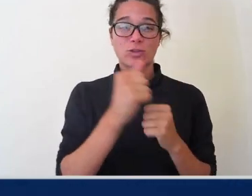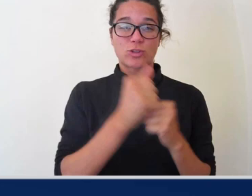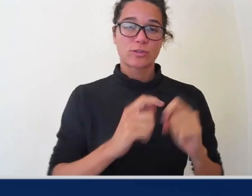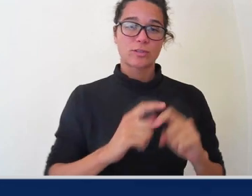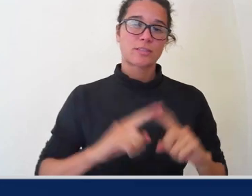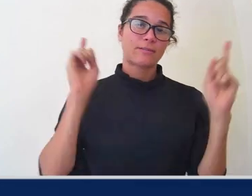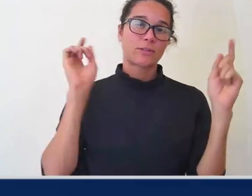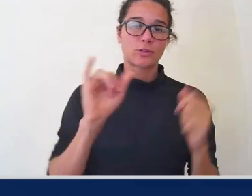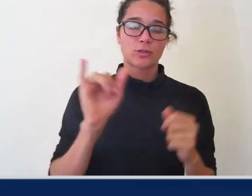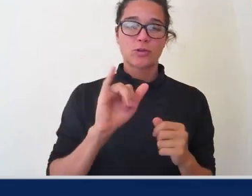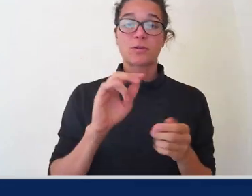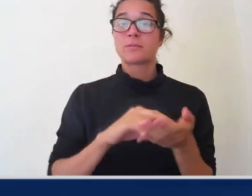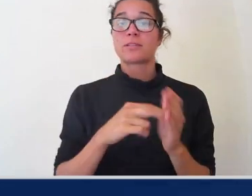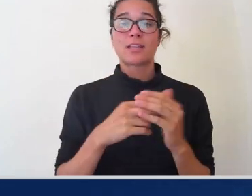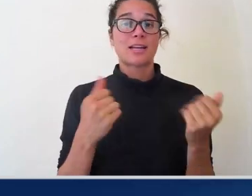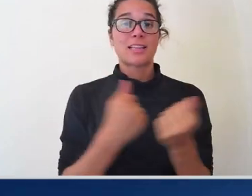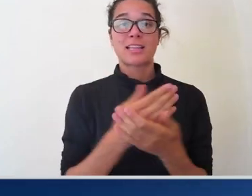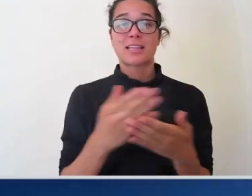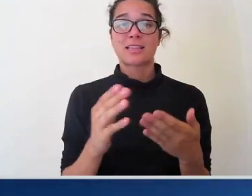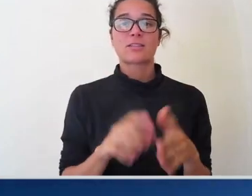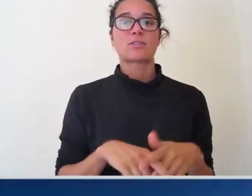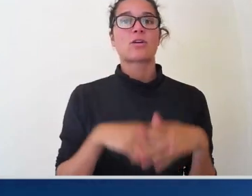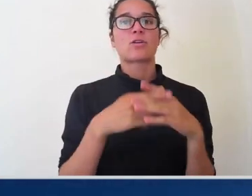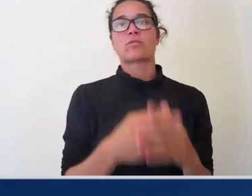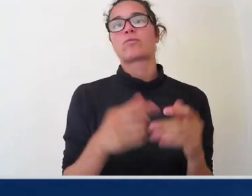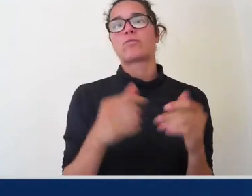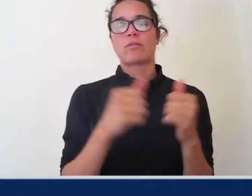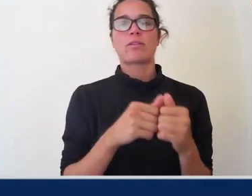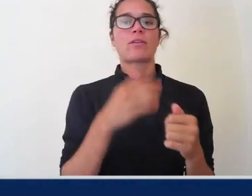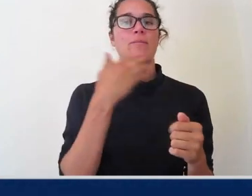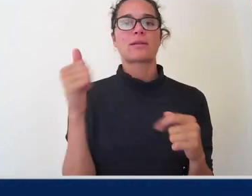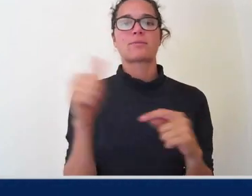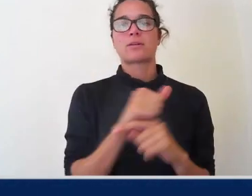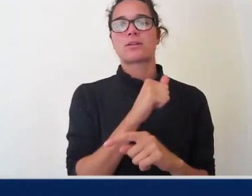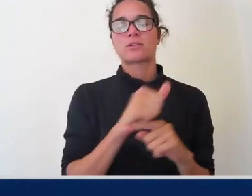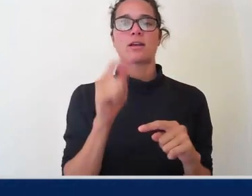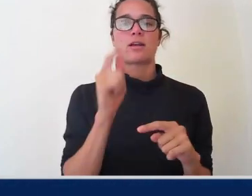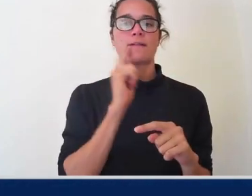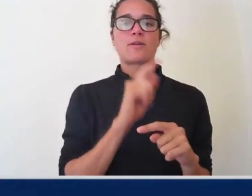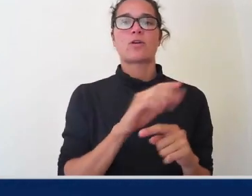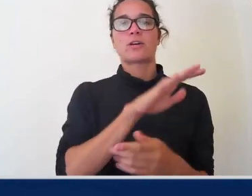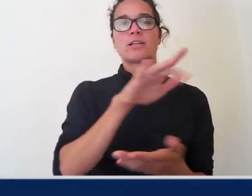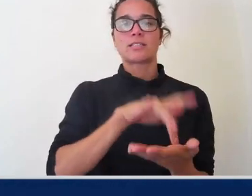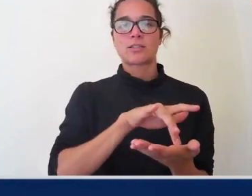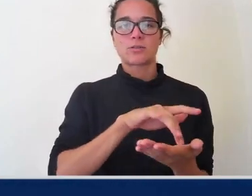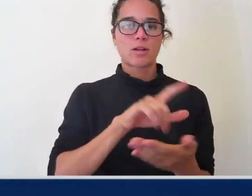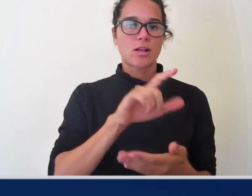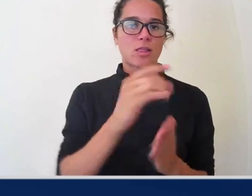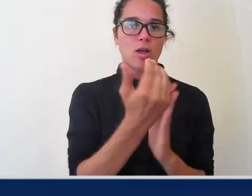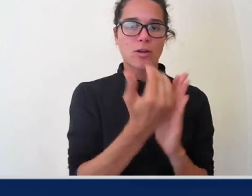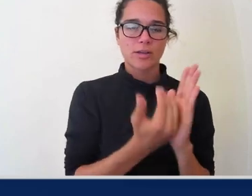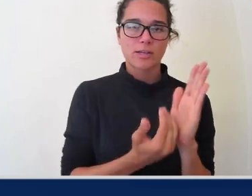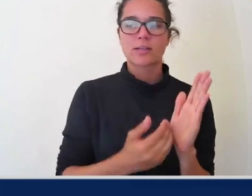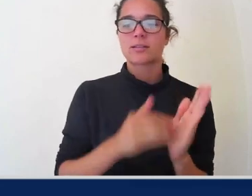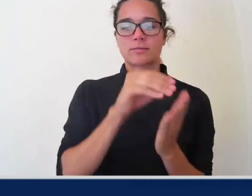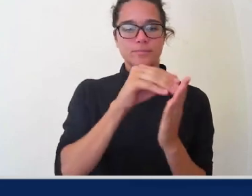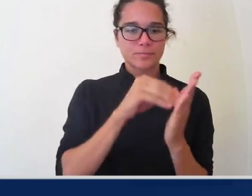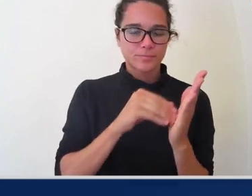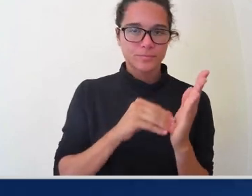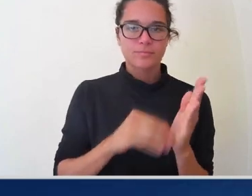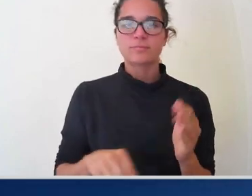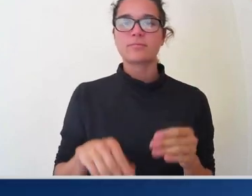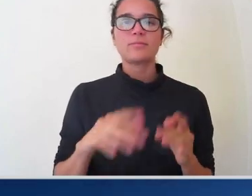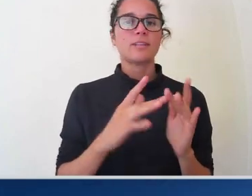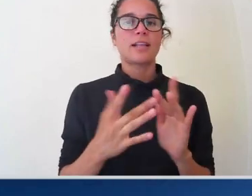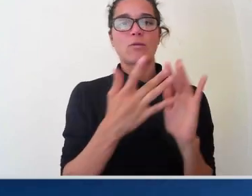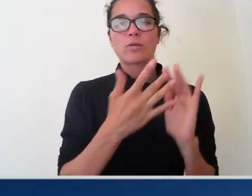you started with the best practice resources deployed, centralized logging, centralized networking, a couple of accounts for you know,